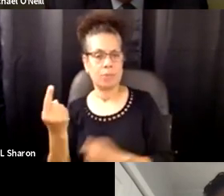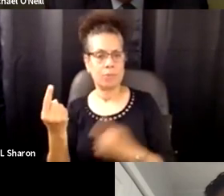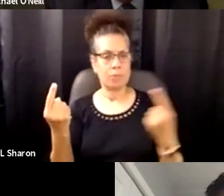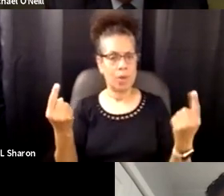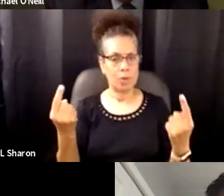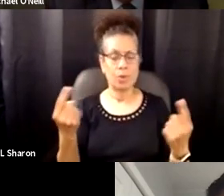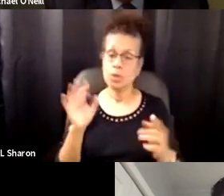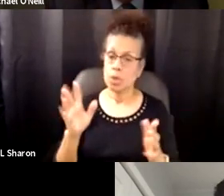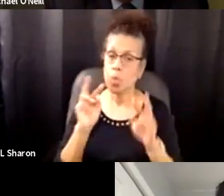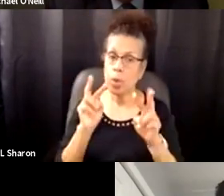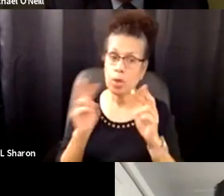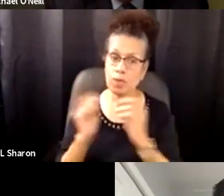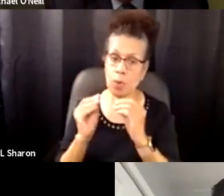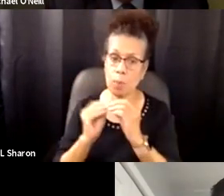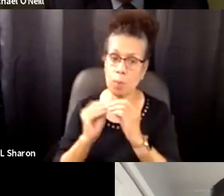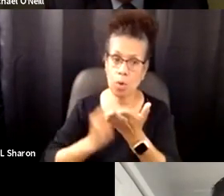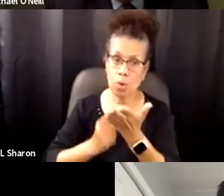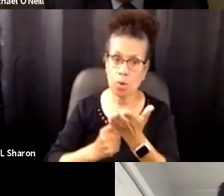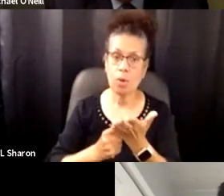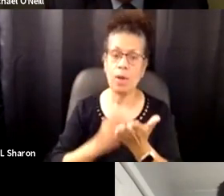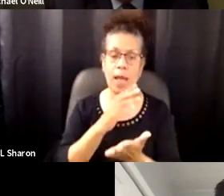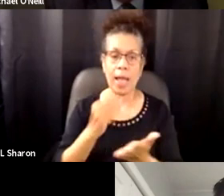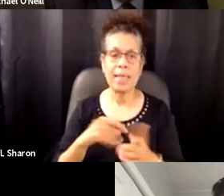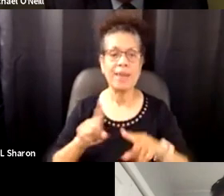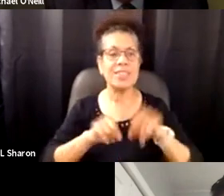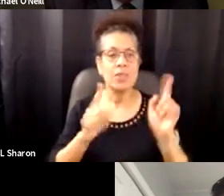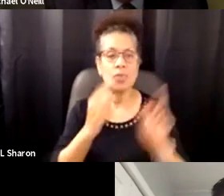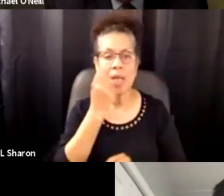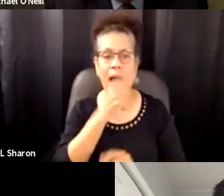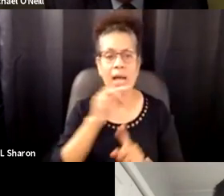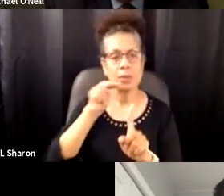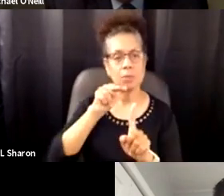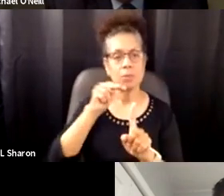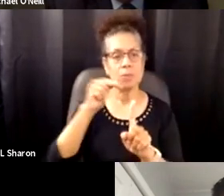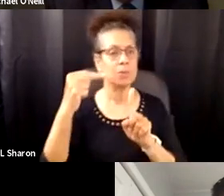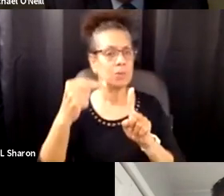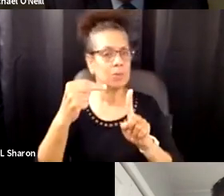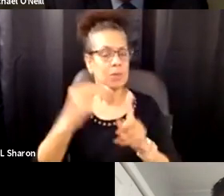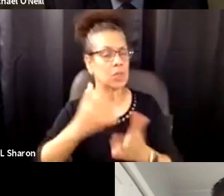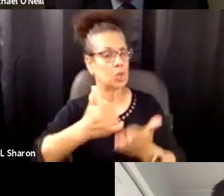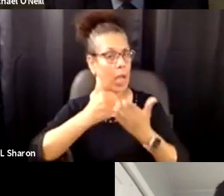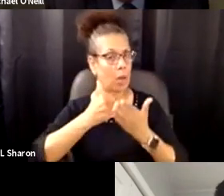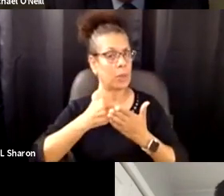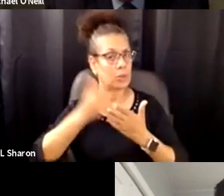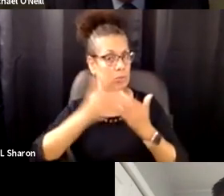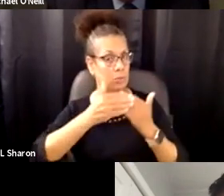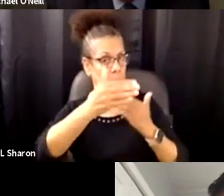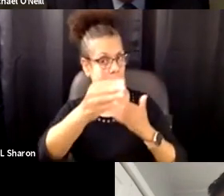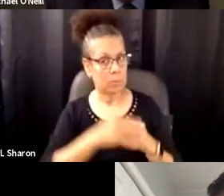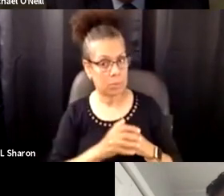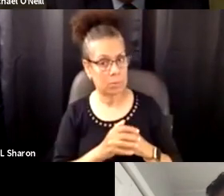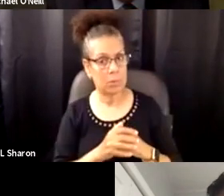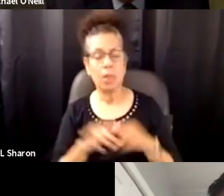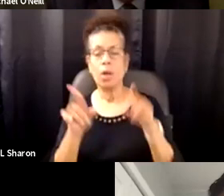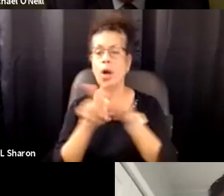conversations and have a different um set of eyes on the work and and advise us going forward um and i also would just add